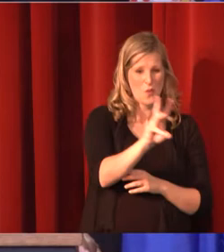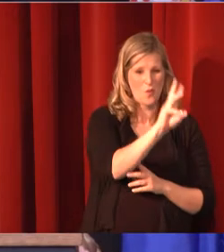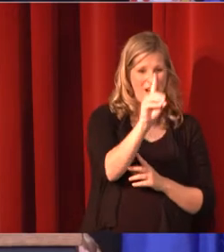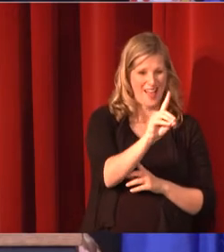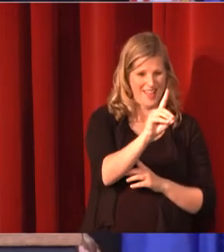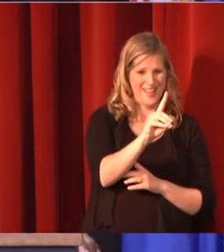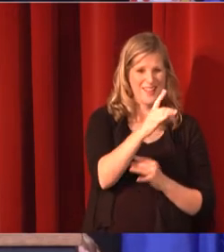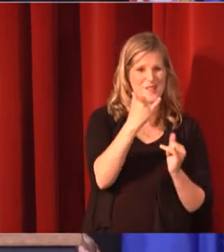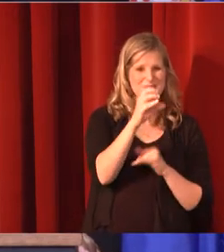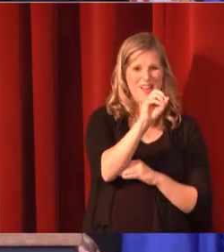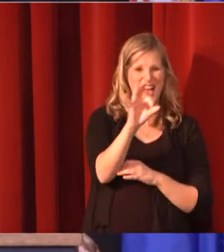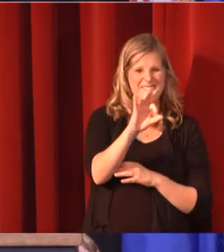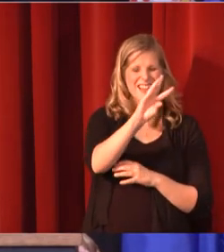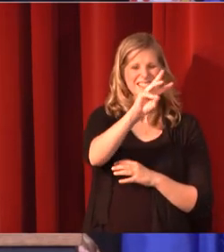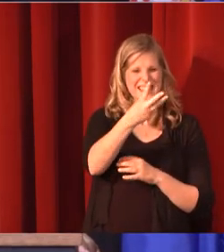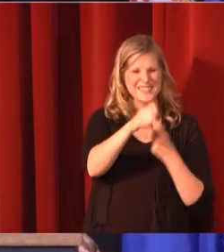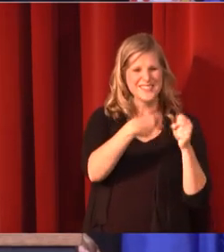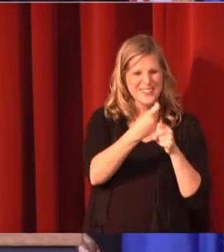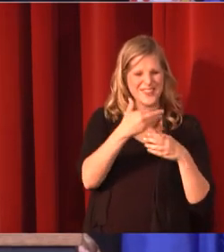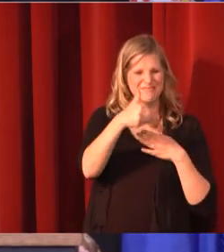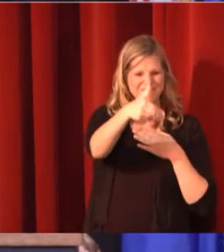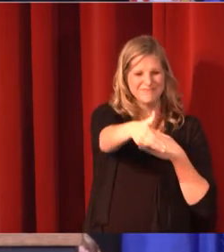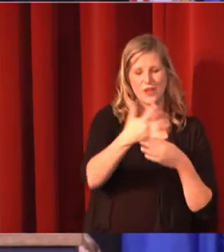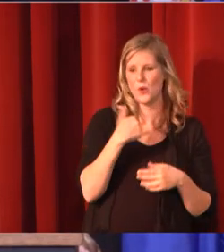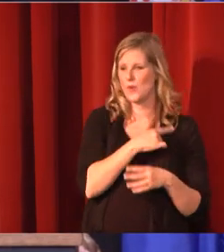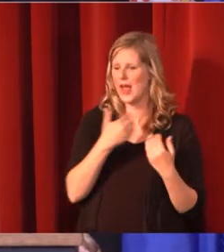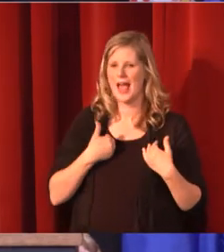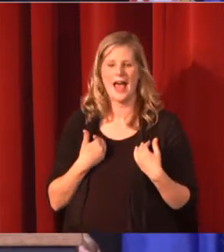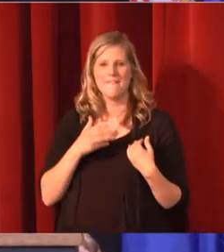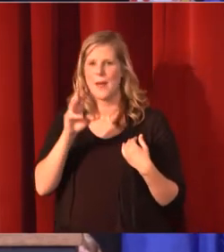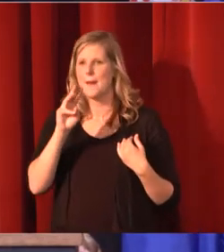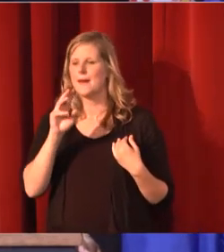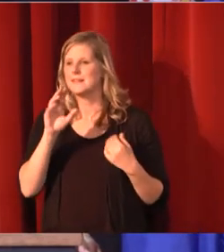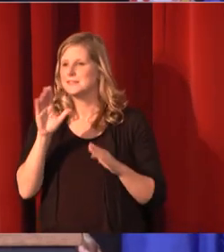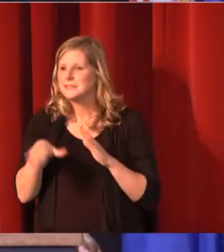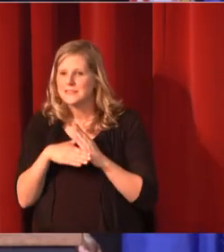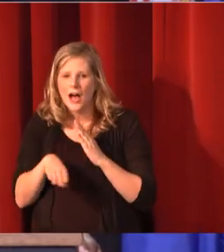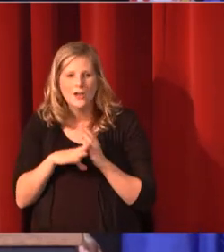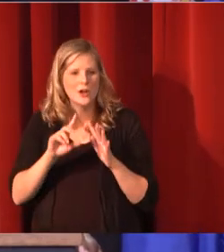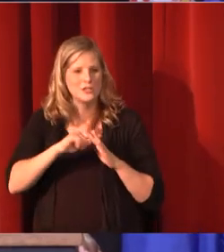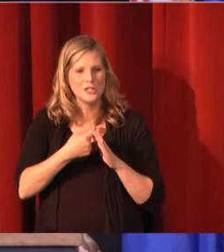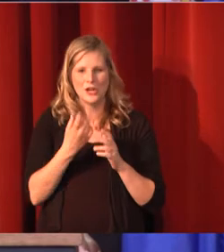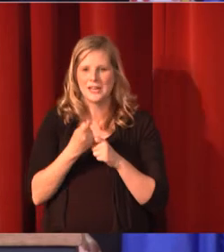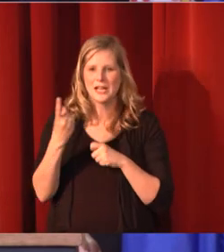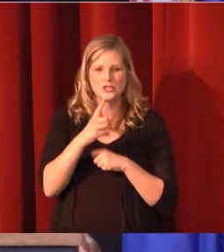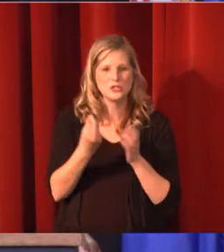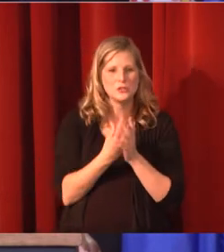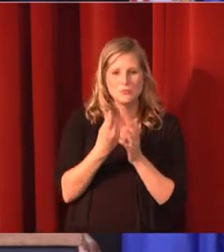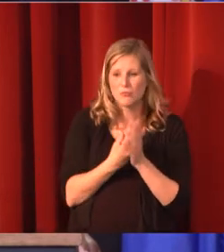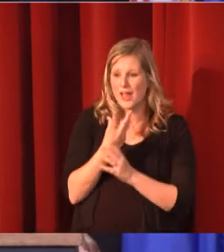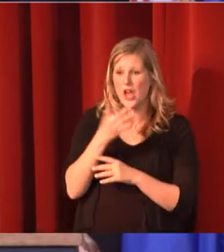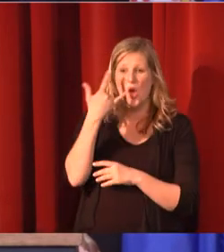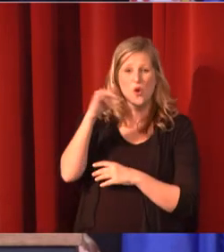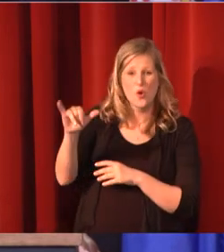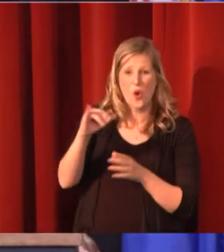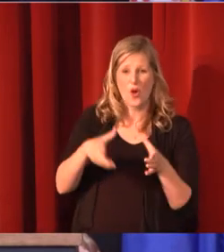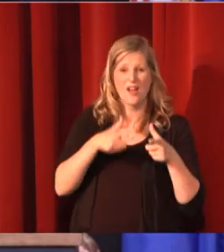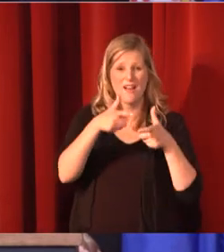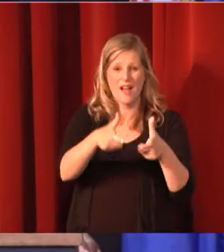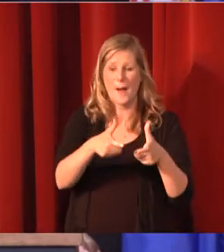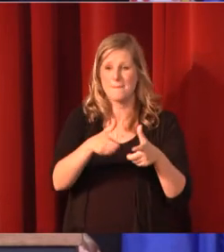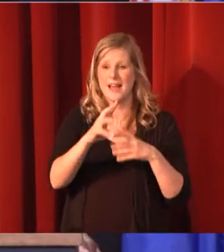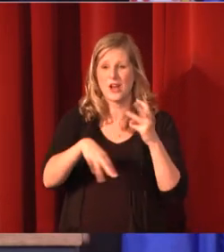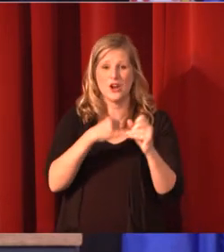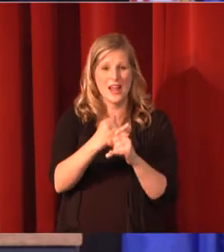straight year Minnesota United will bring Major League Soccer starting next spring and the Gold Cup international